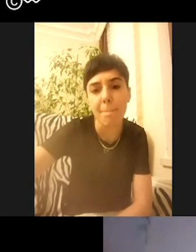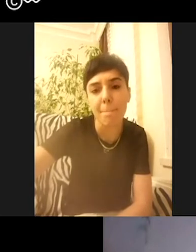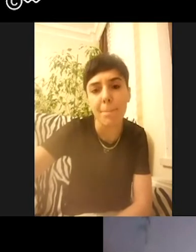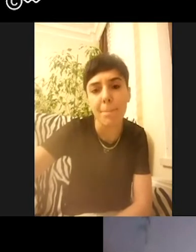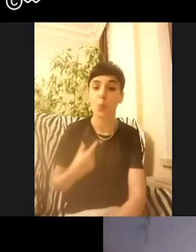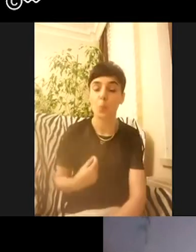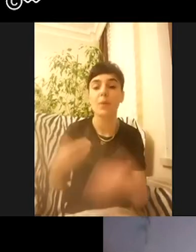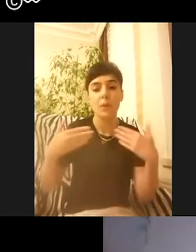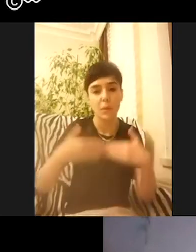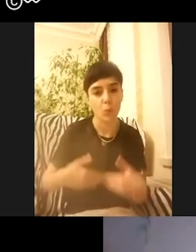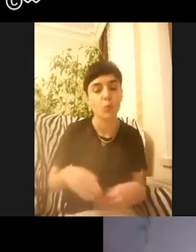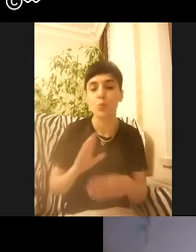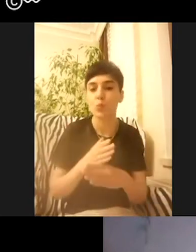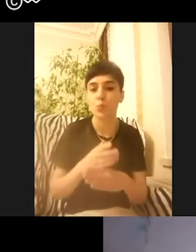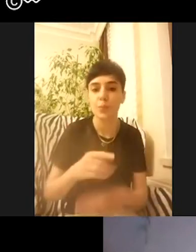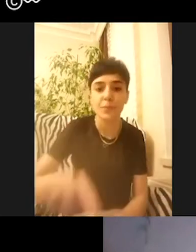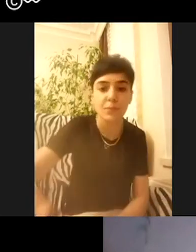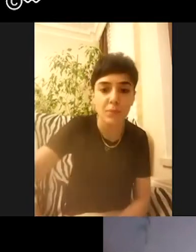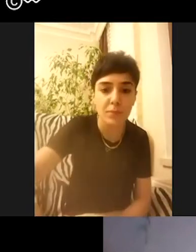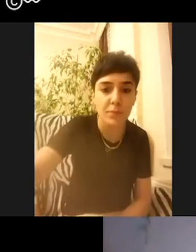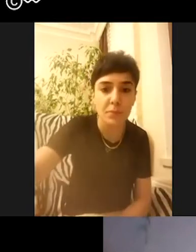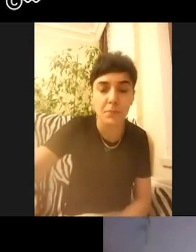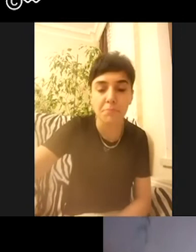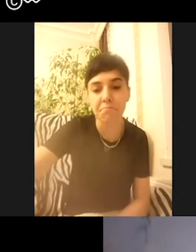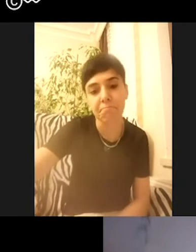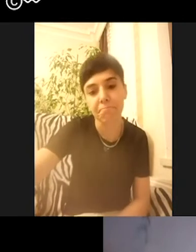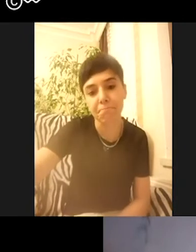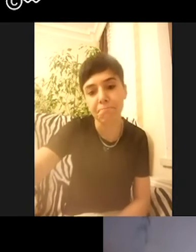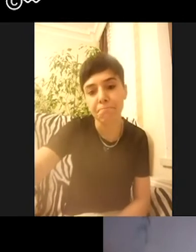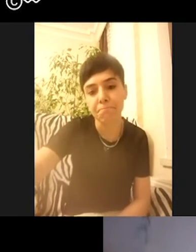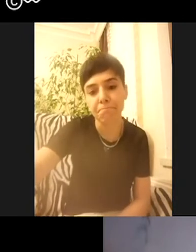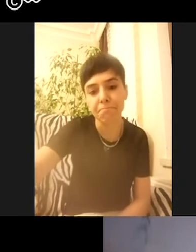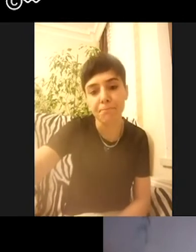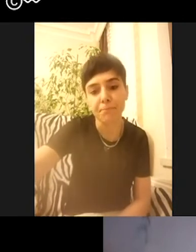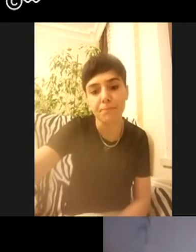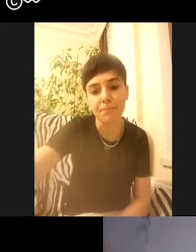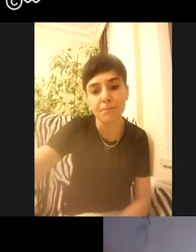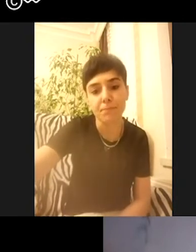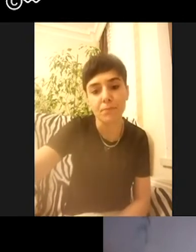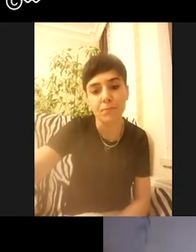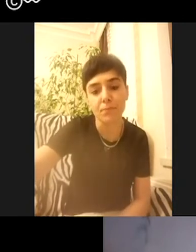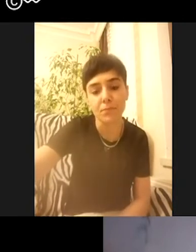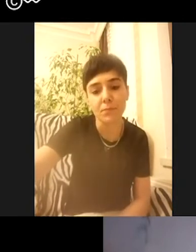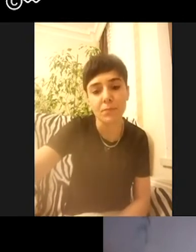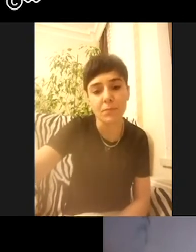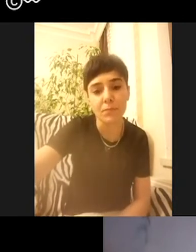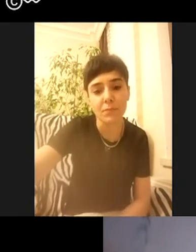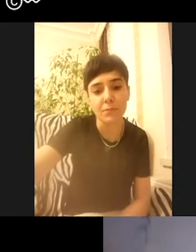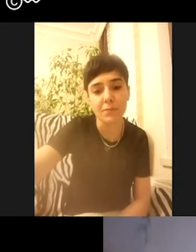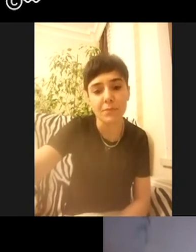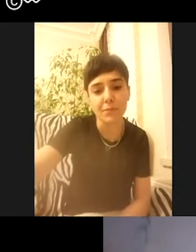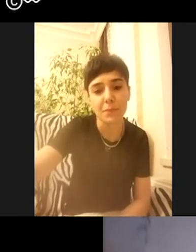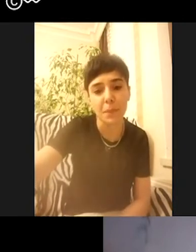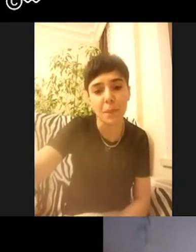from the Moluccan Islands. I'm born and raised here in Holland. My